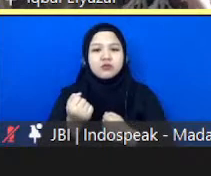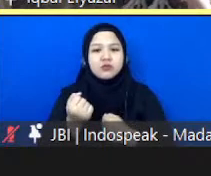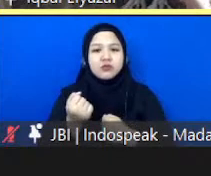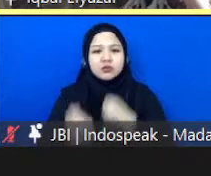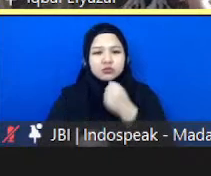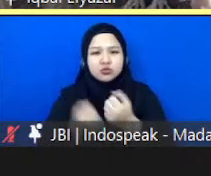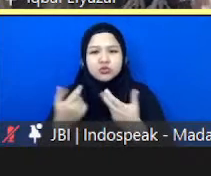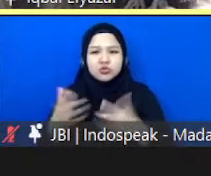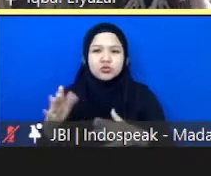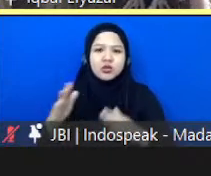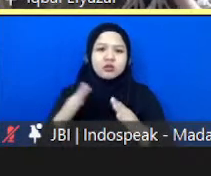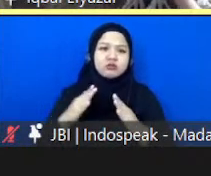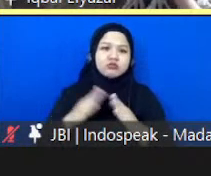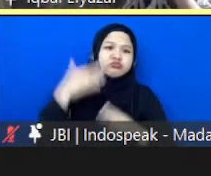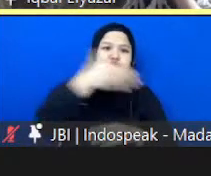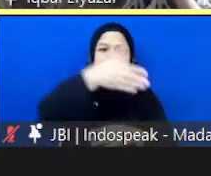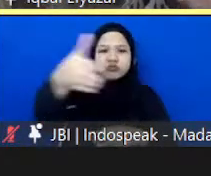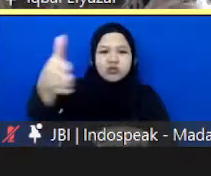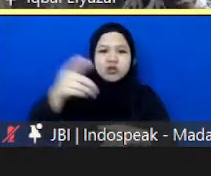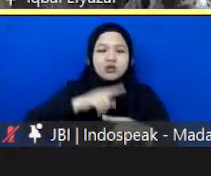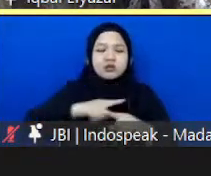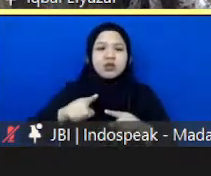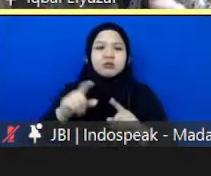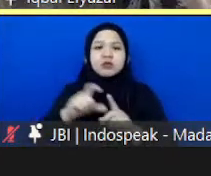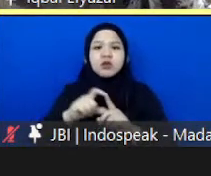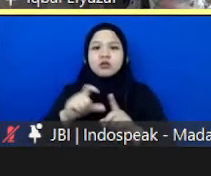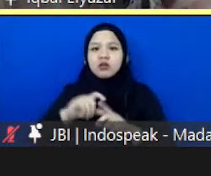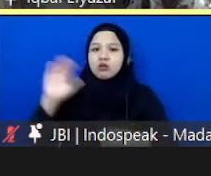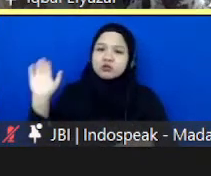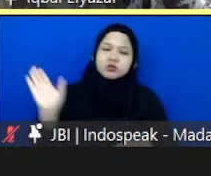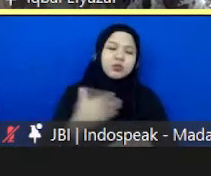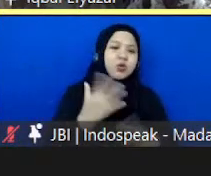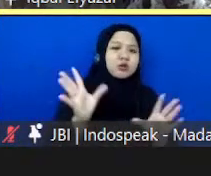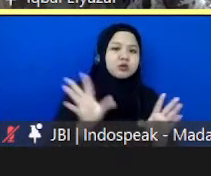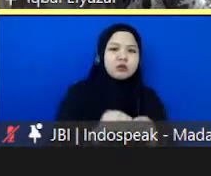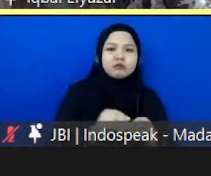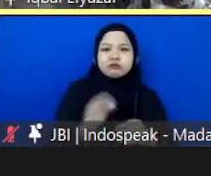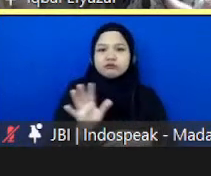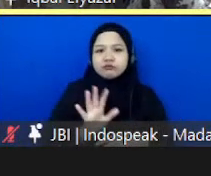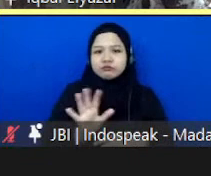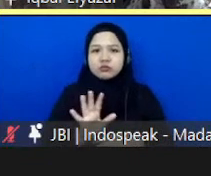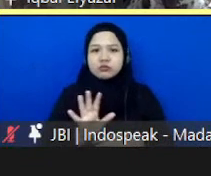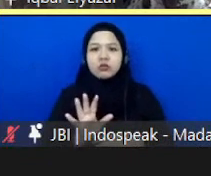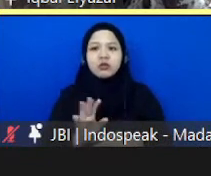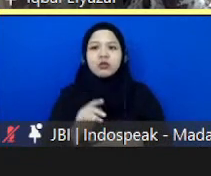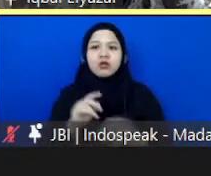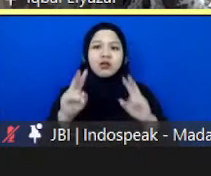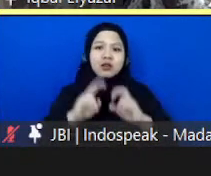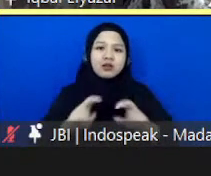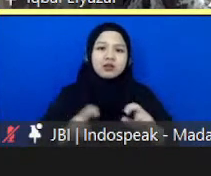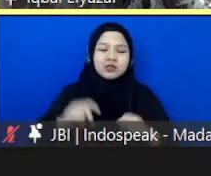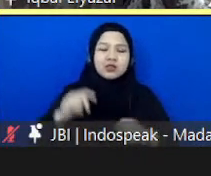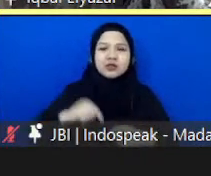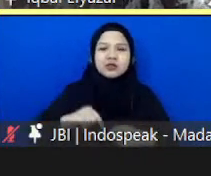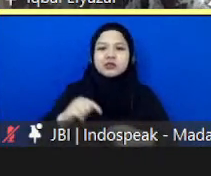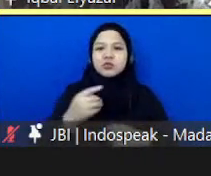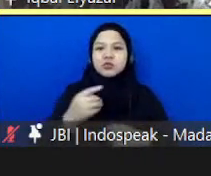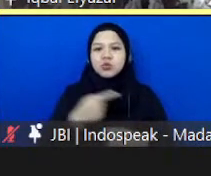the data, but they did not complete all the data form. So the analysis will be is not sufficient.